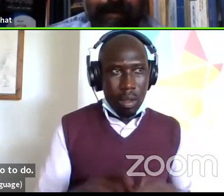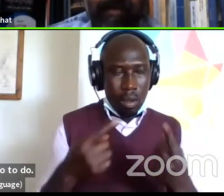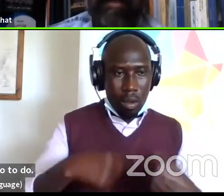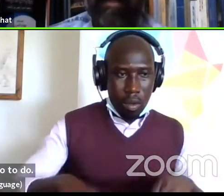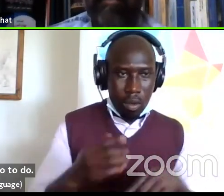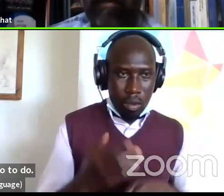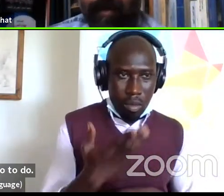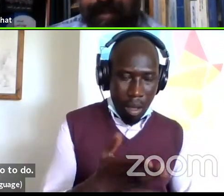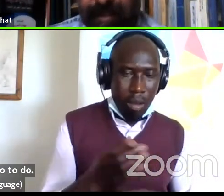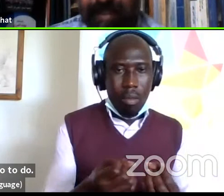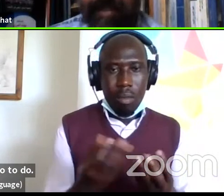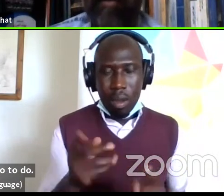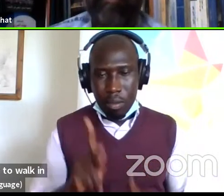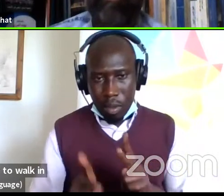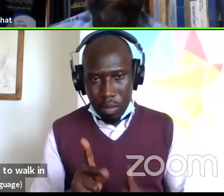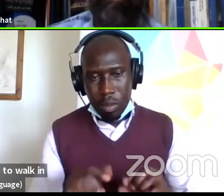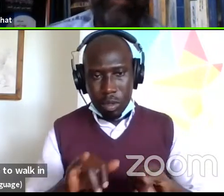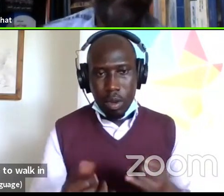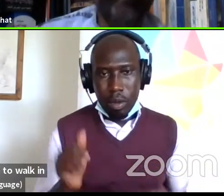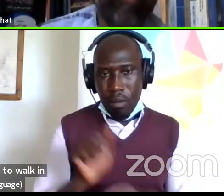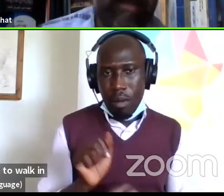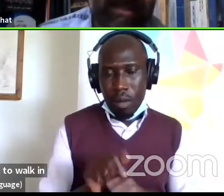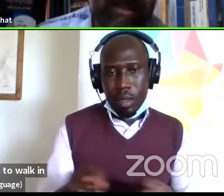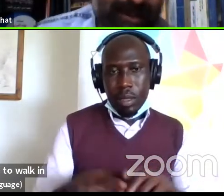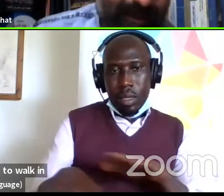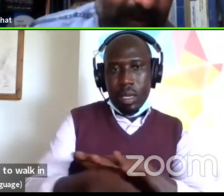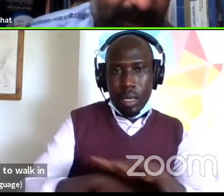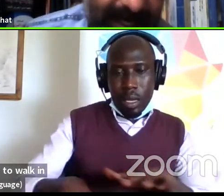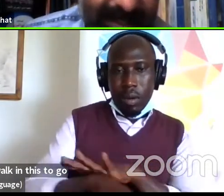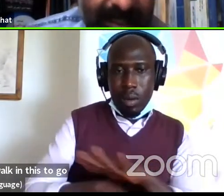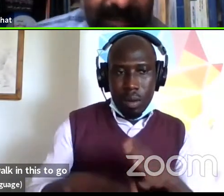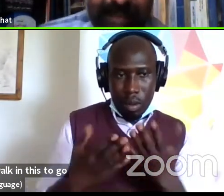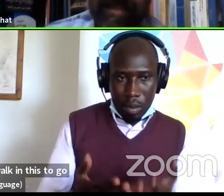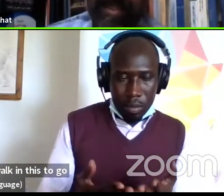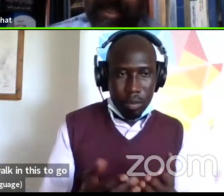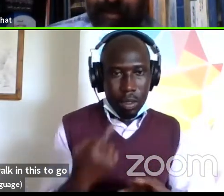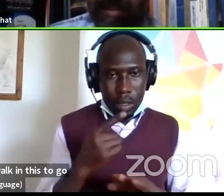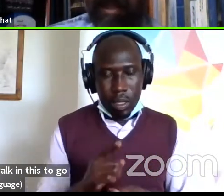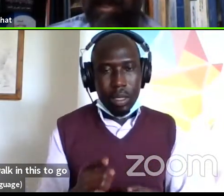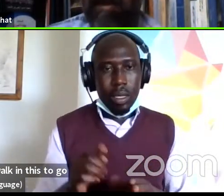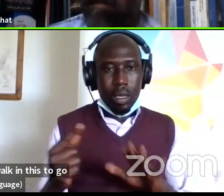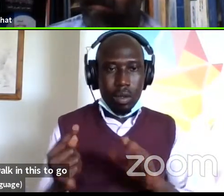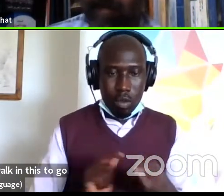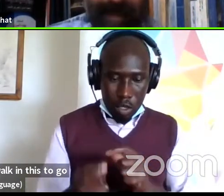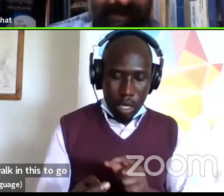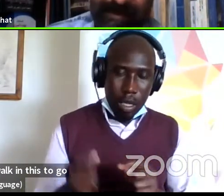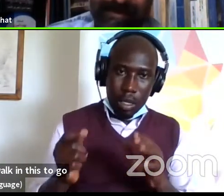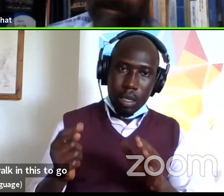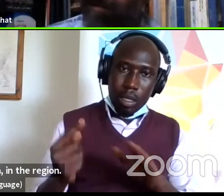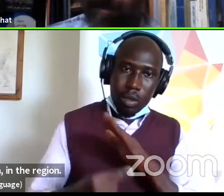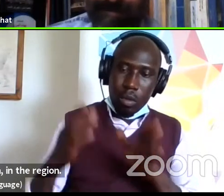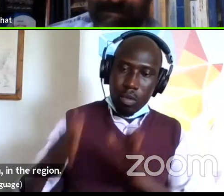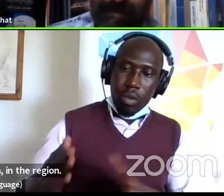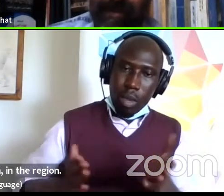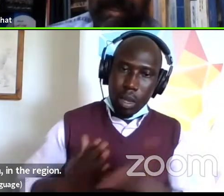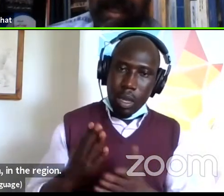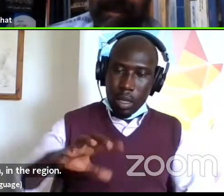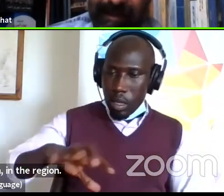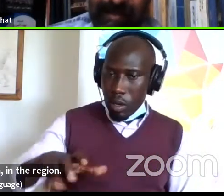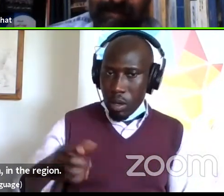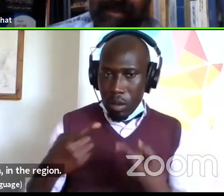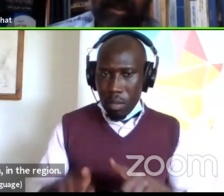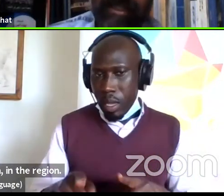many people who try to work in this to reform the situation of human rights in the region, but